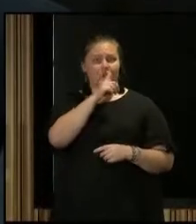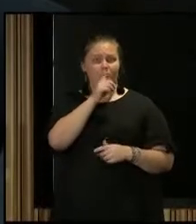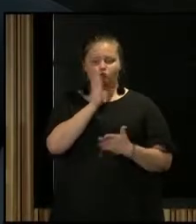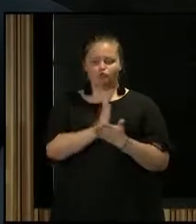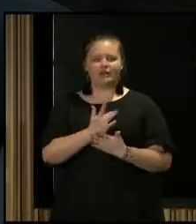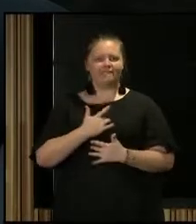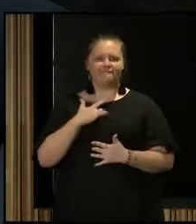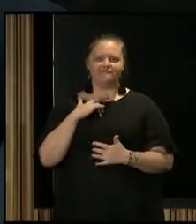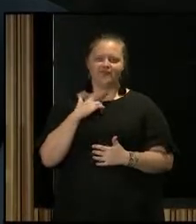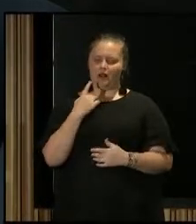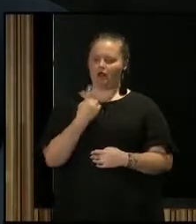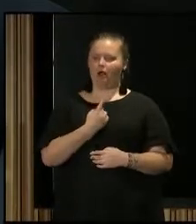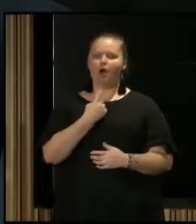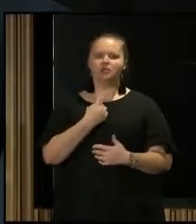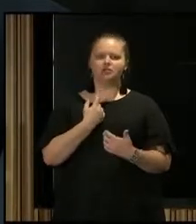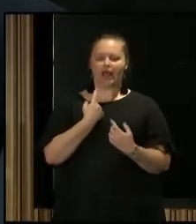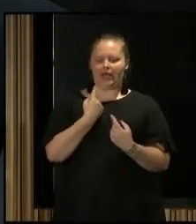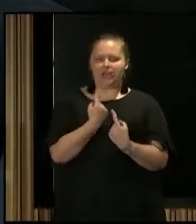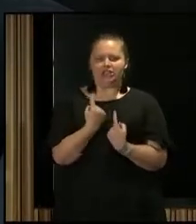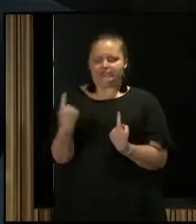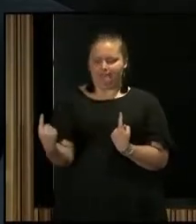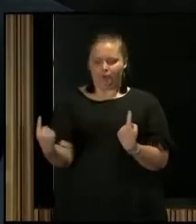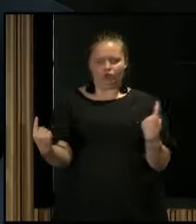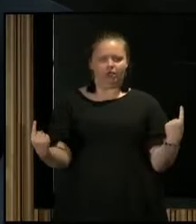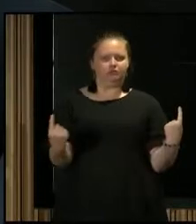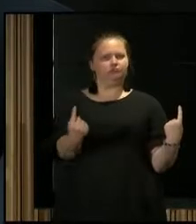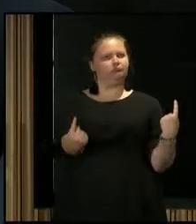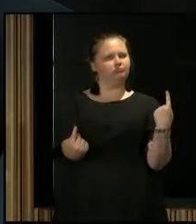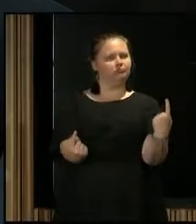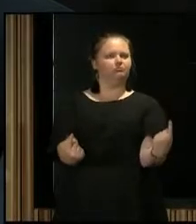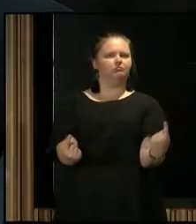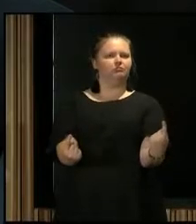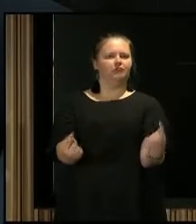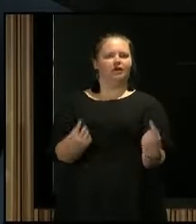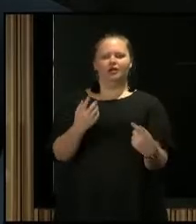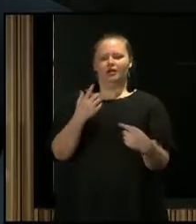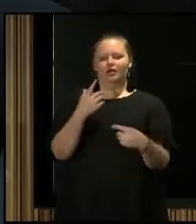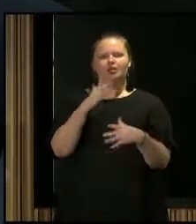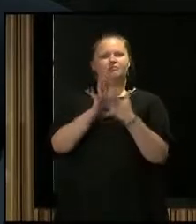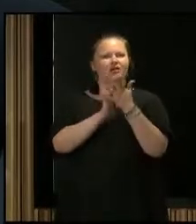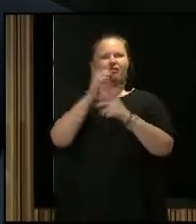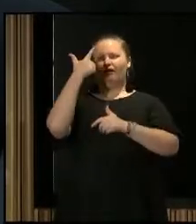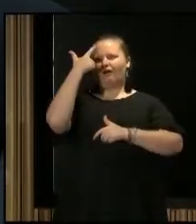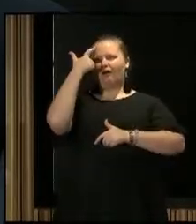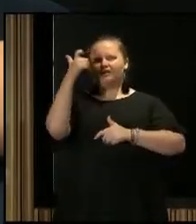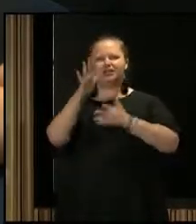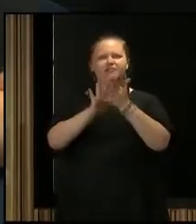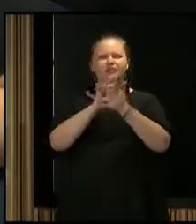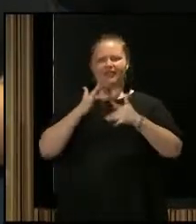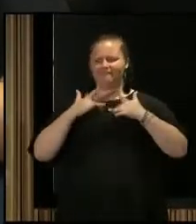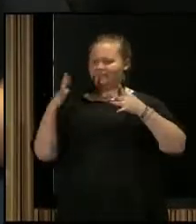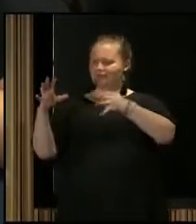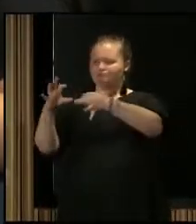so isolated from each other that just the idea that they were a part of something was enough. Mm.